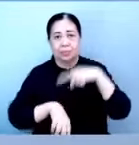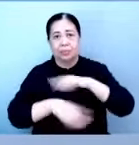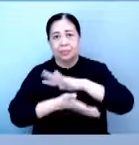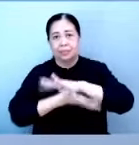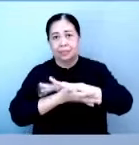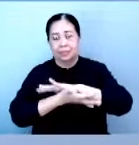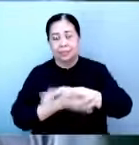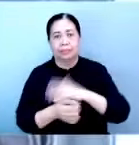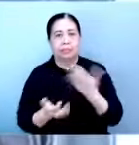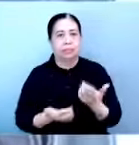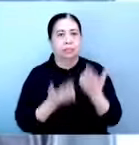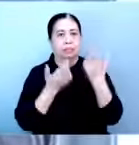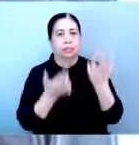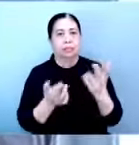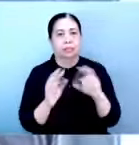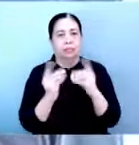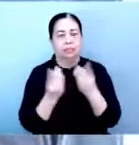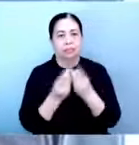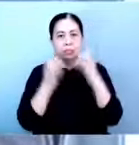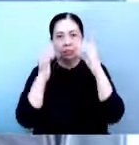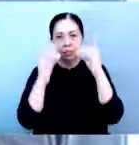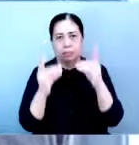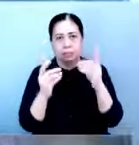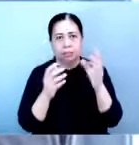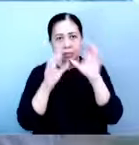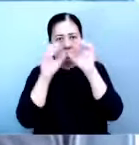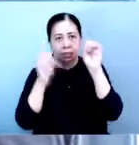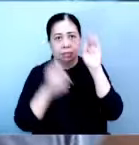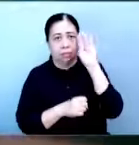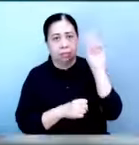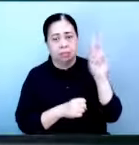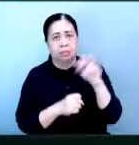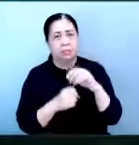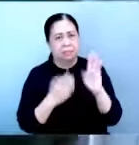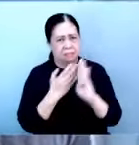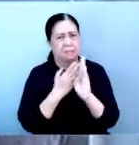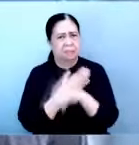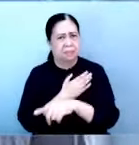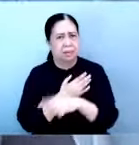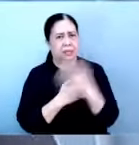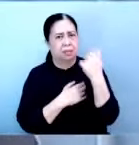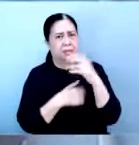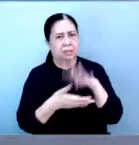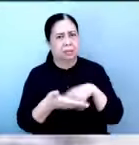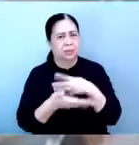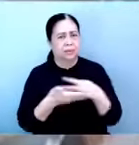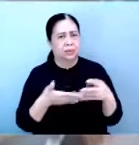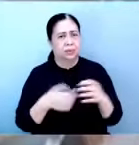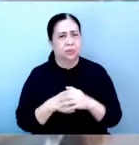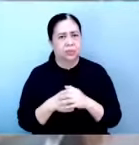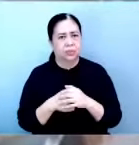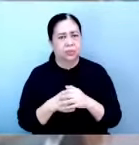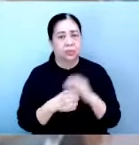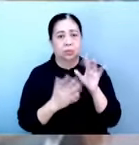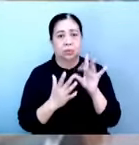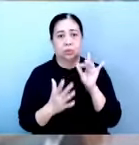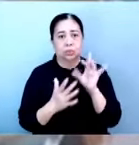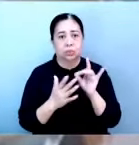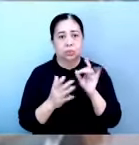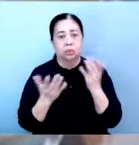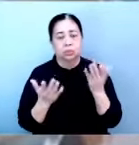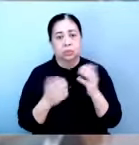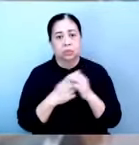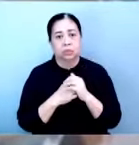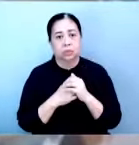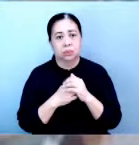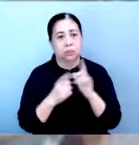inirekomenda ng Department of Education kay pangulong Bongbong Marcos Ang Pagbabalik ng dating school calendar our option could be